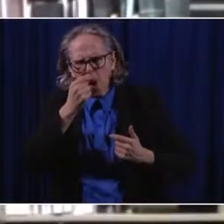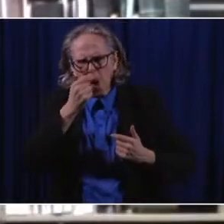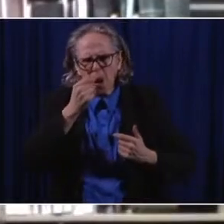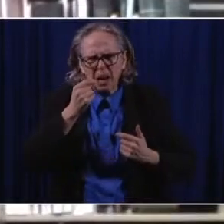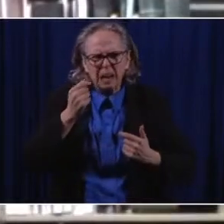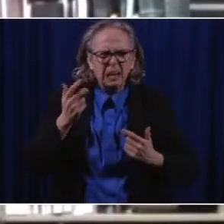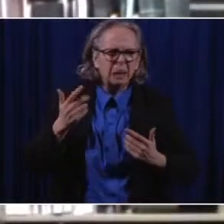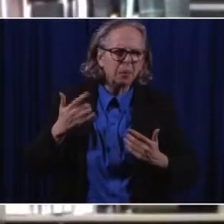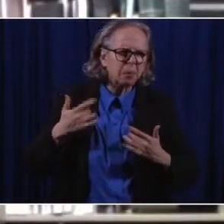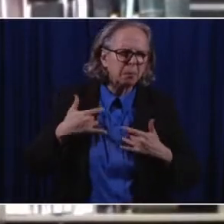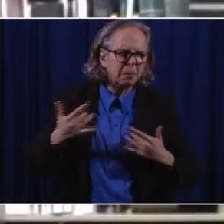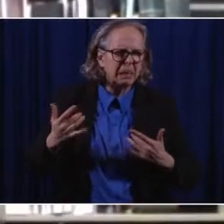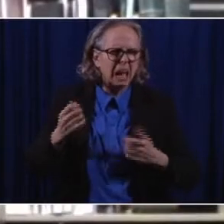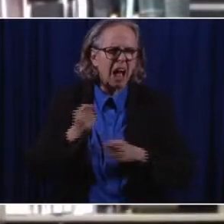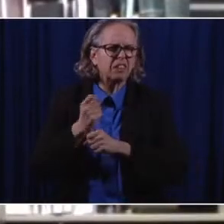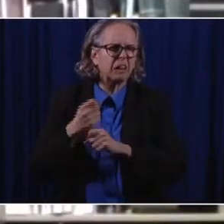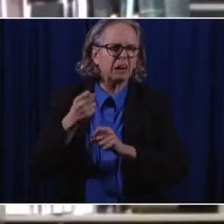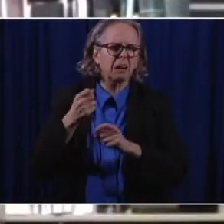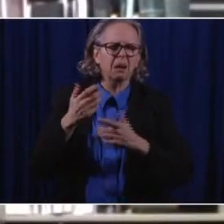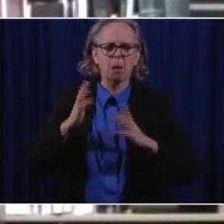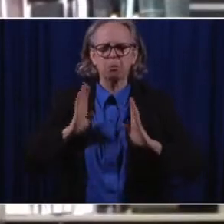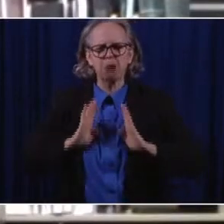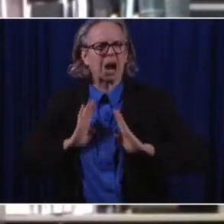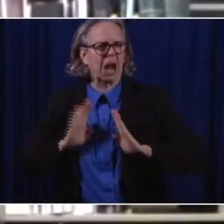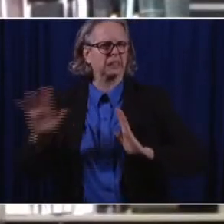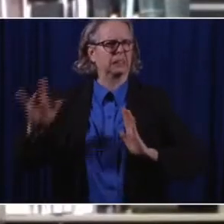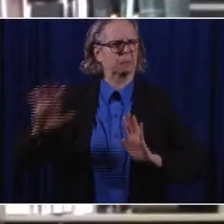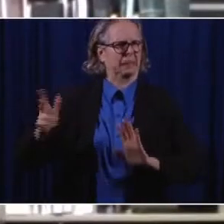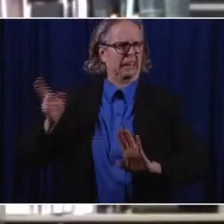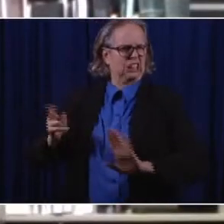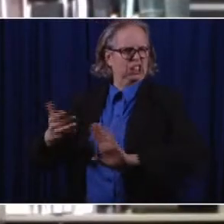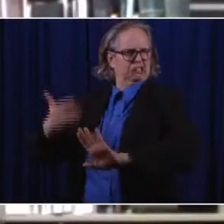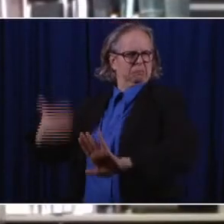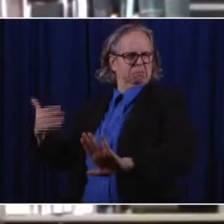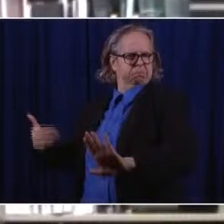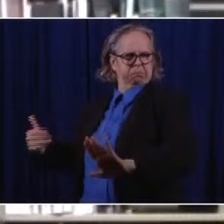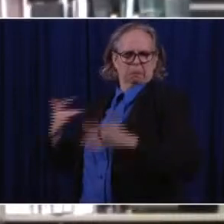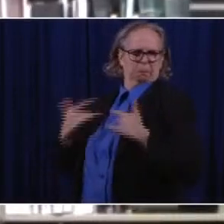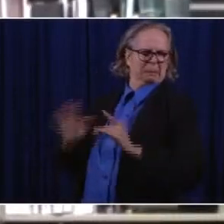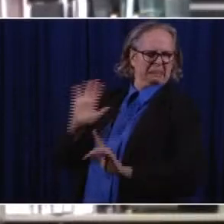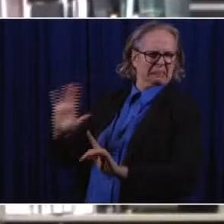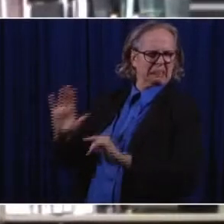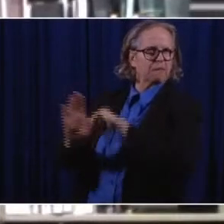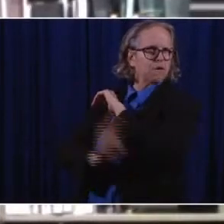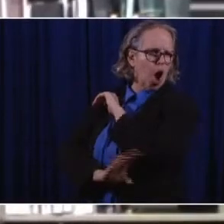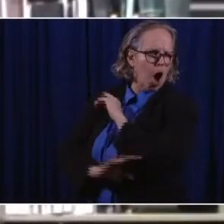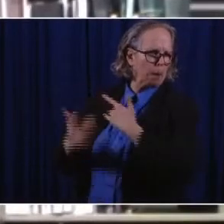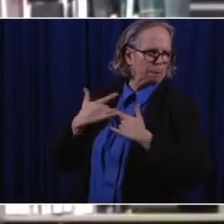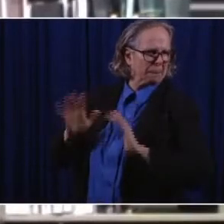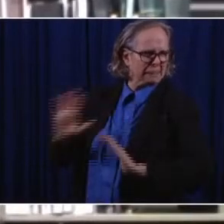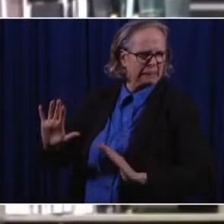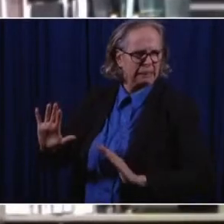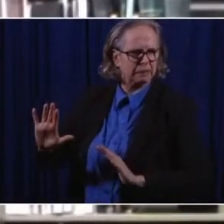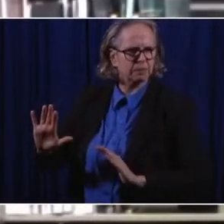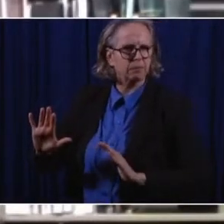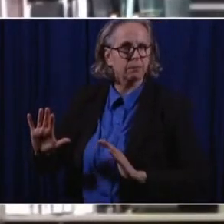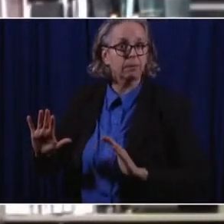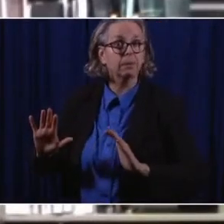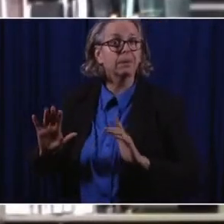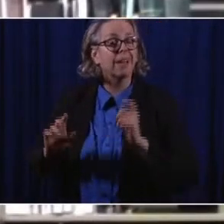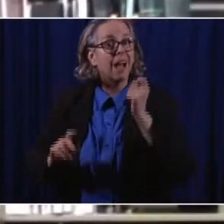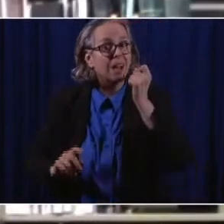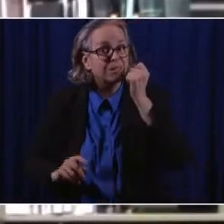bronchitis every year, and this is Ohio, so it's typical that you get some sort of respiratory thing each season.